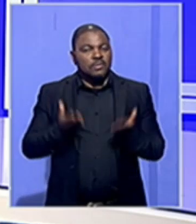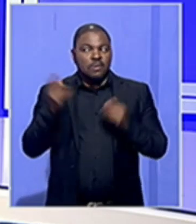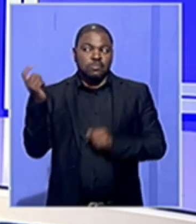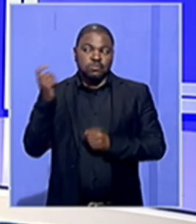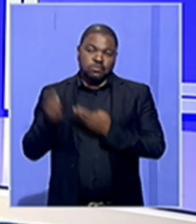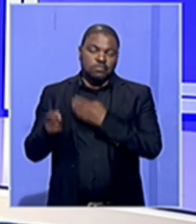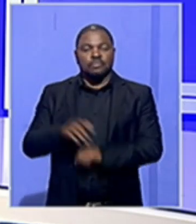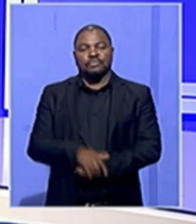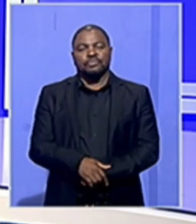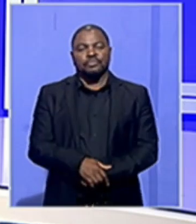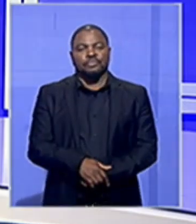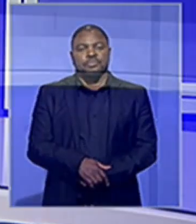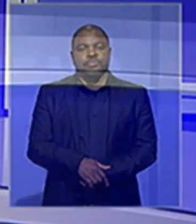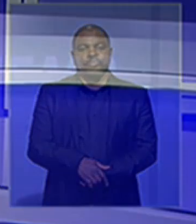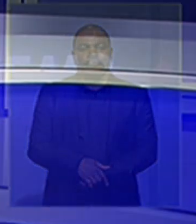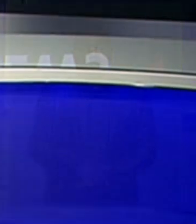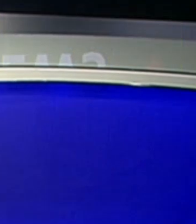latela.